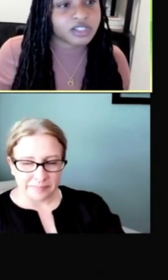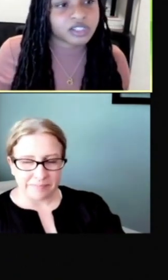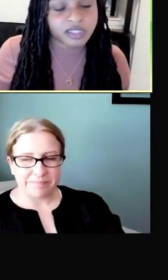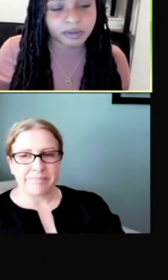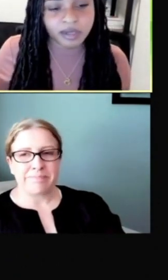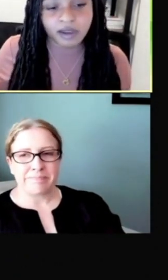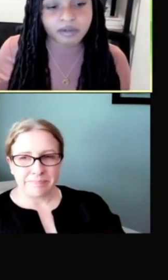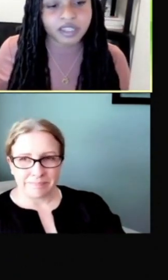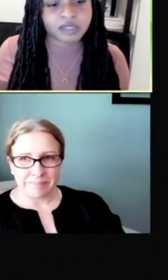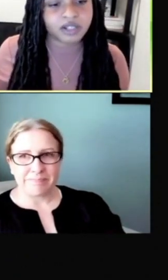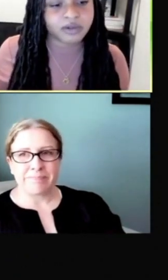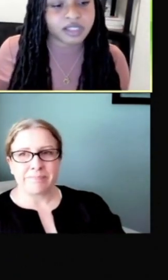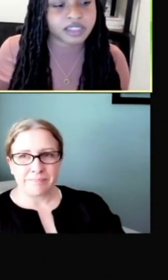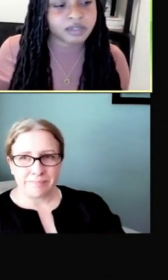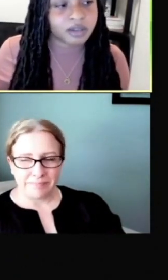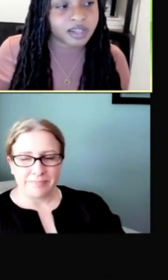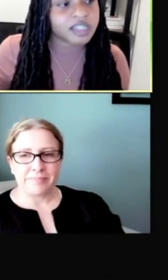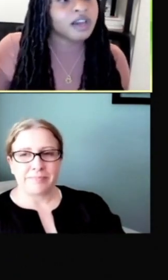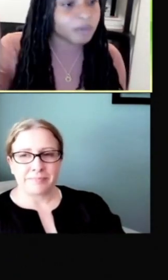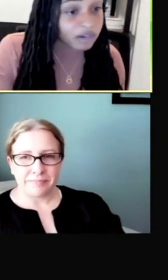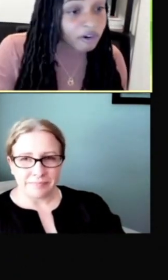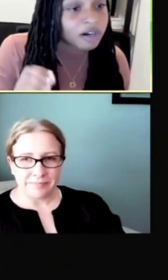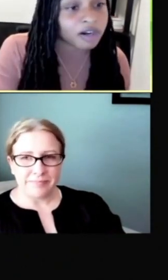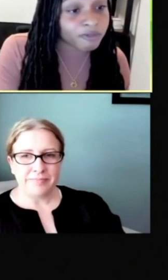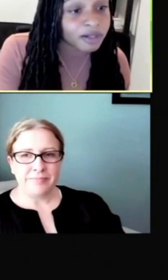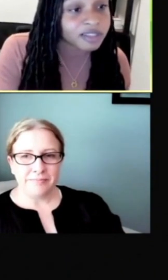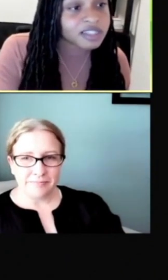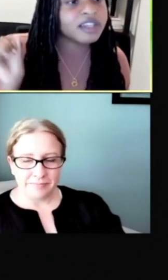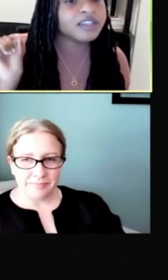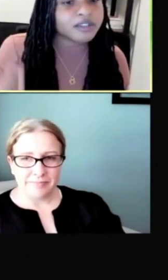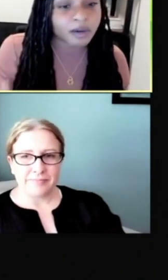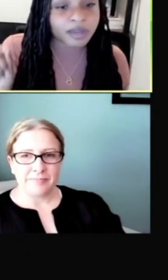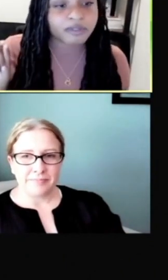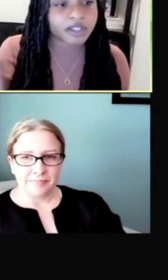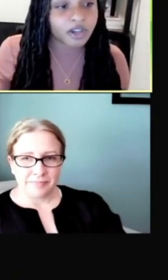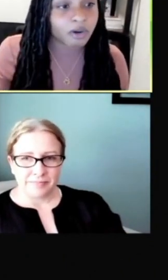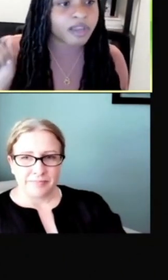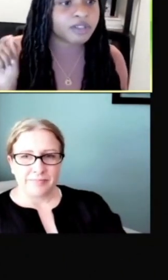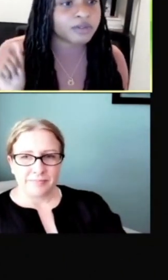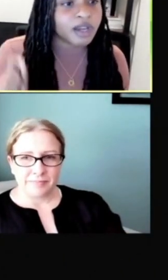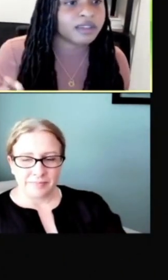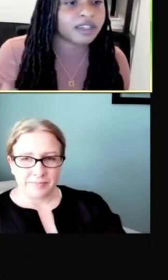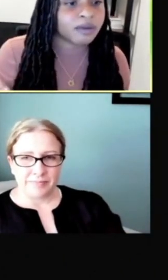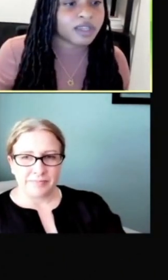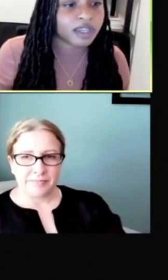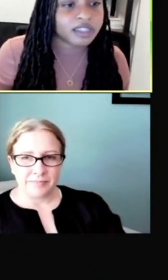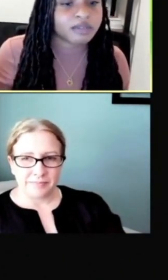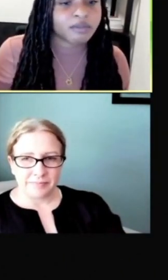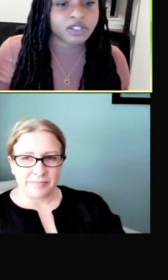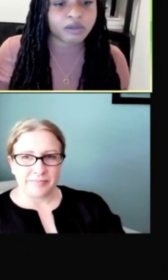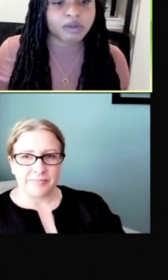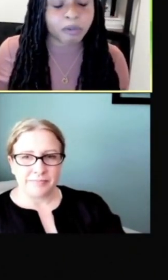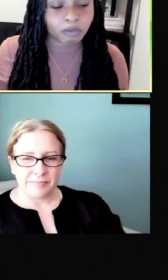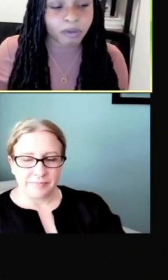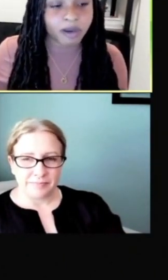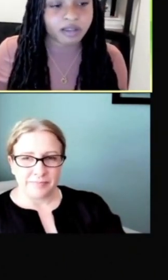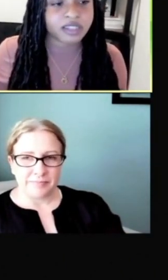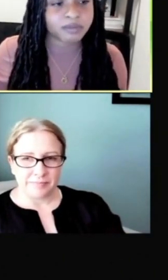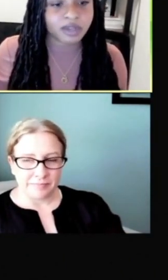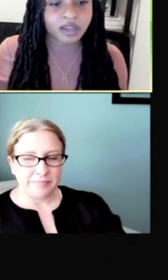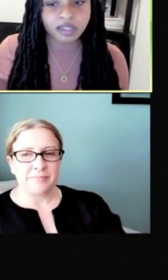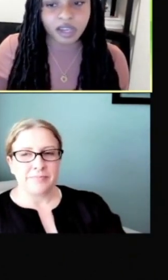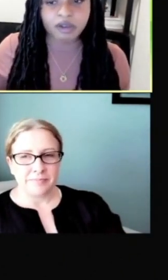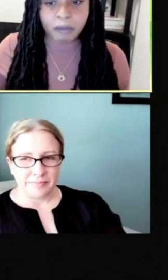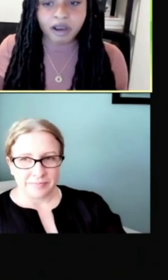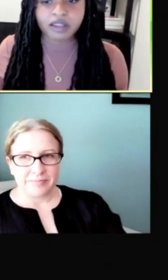these relationships that we have with these minoritized communities. We have hurt our friends. So now we have to go and we have to do everything that we can to make sure that we repair